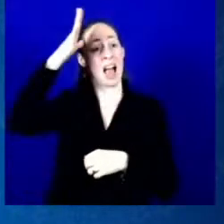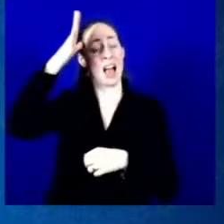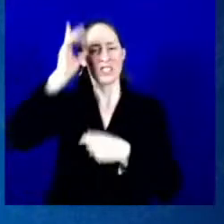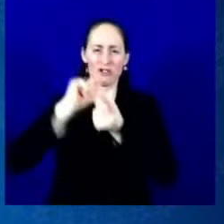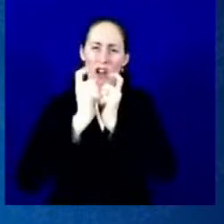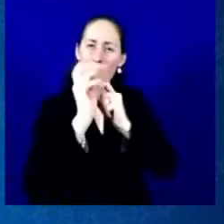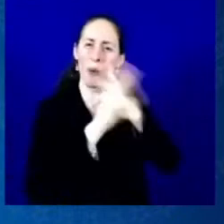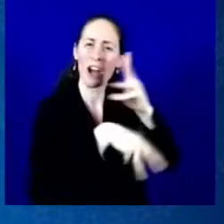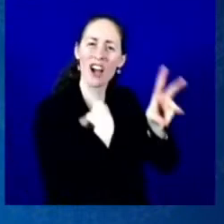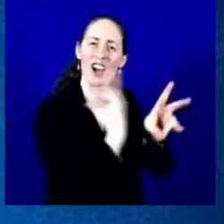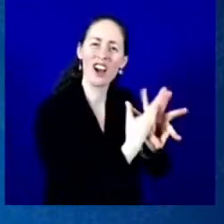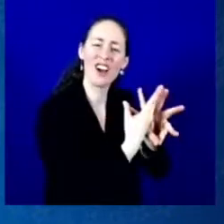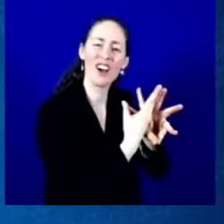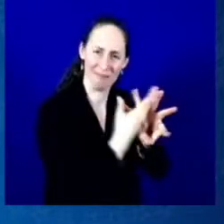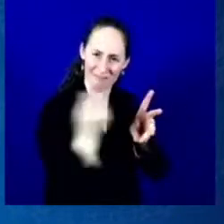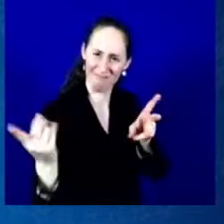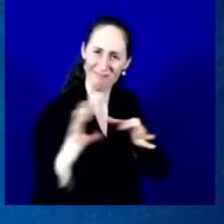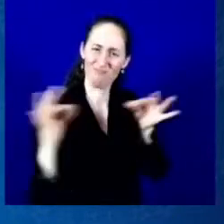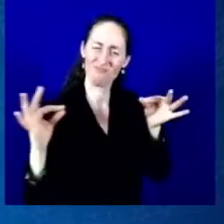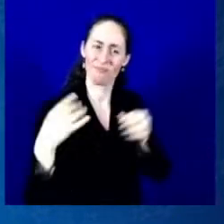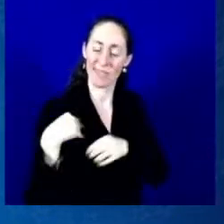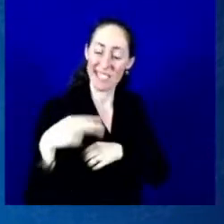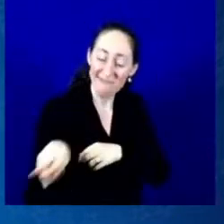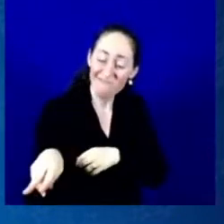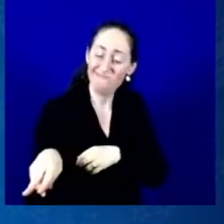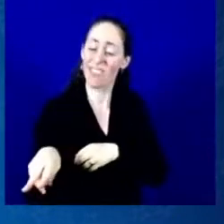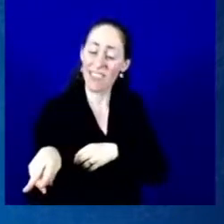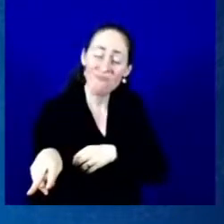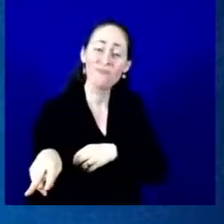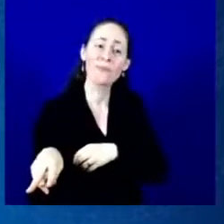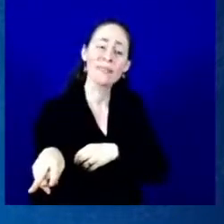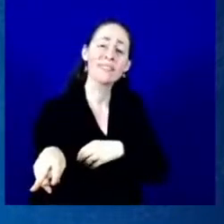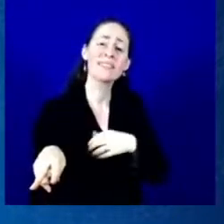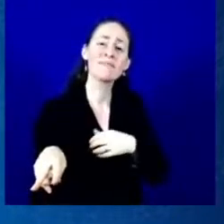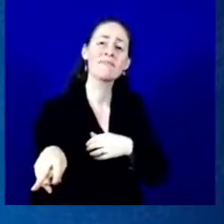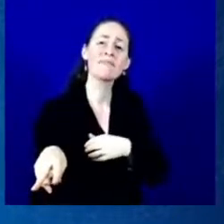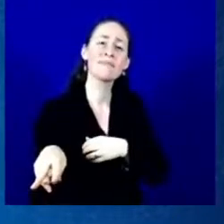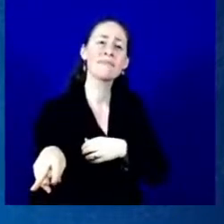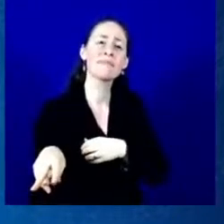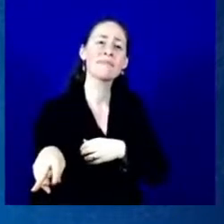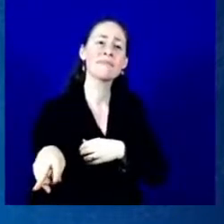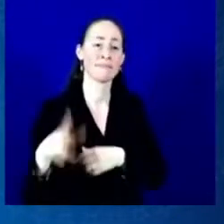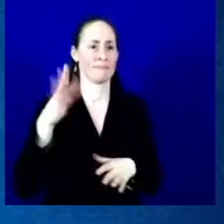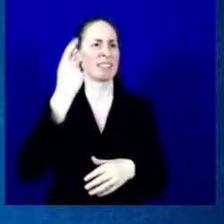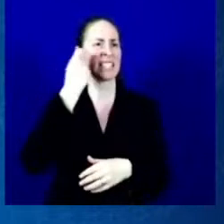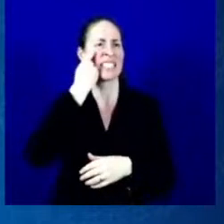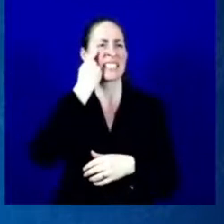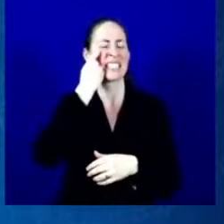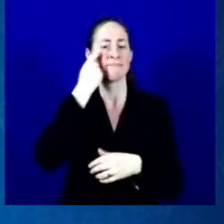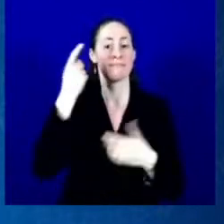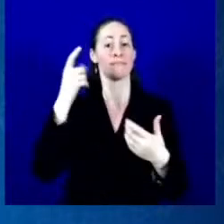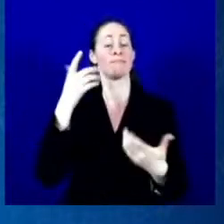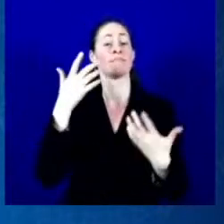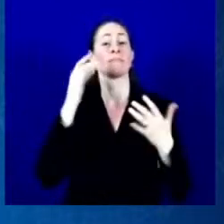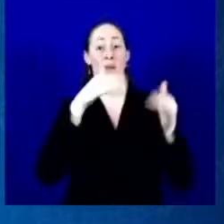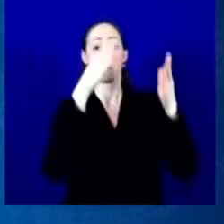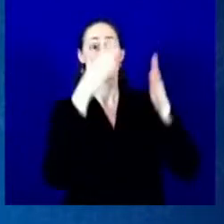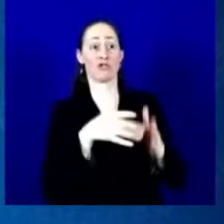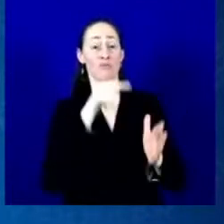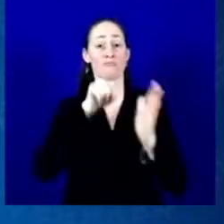Well, after the conviction of George Floyd's murderer, we can see how right she was